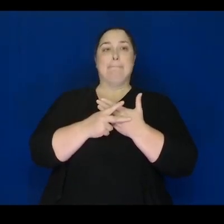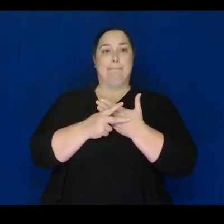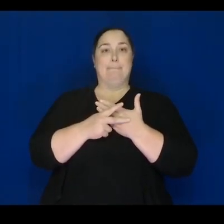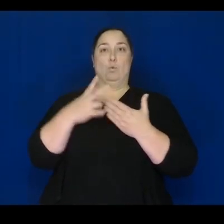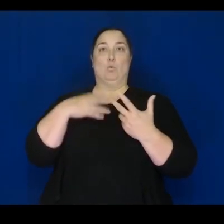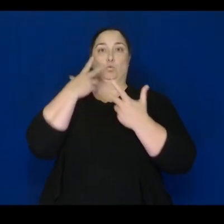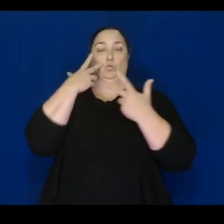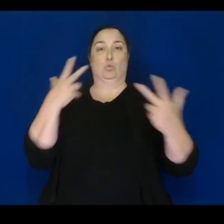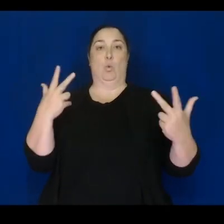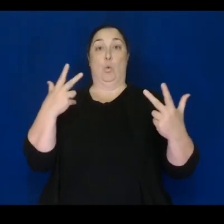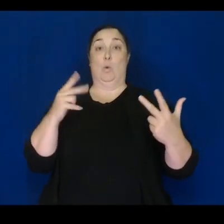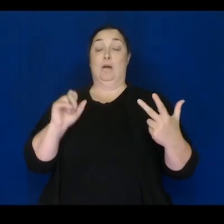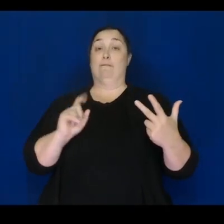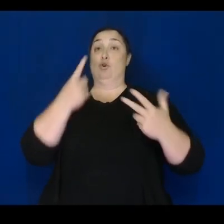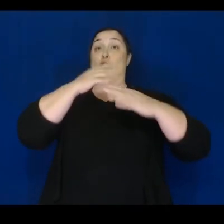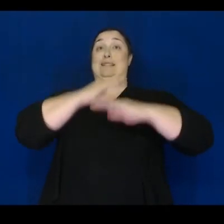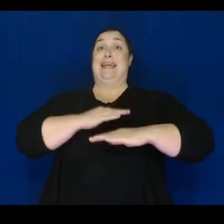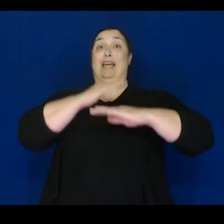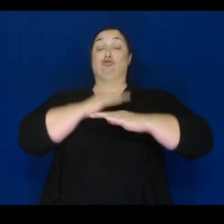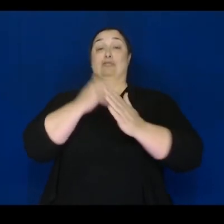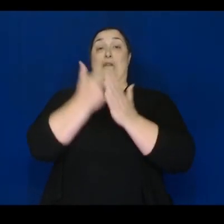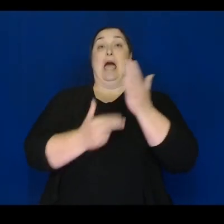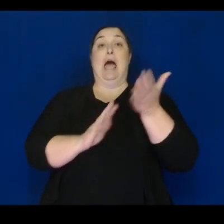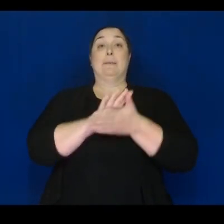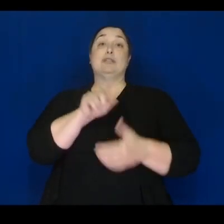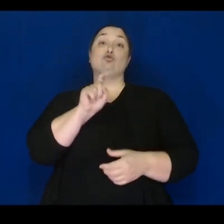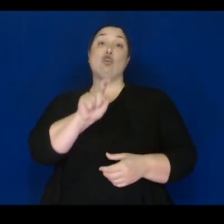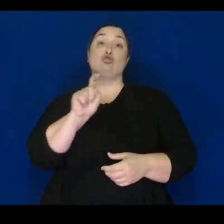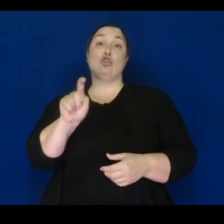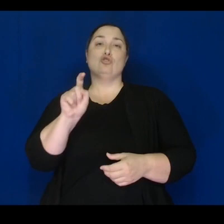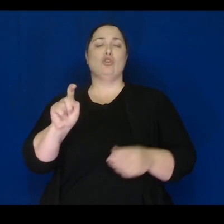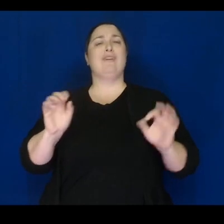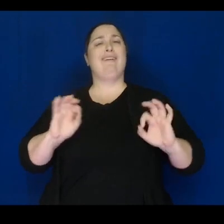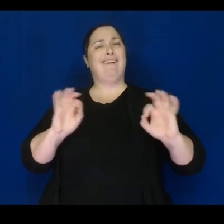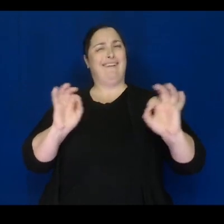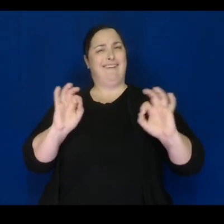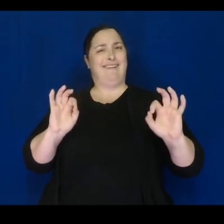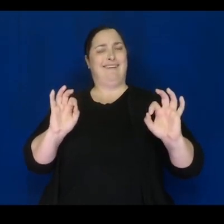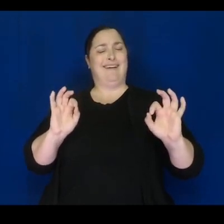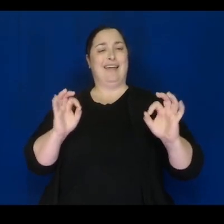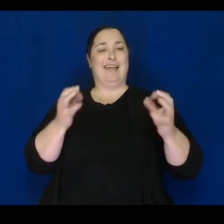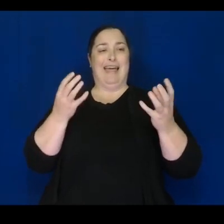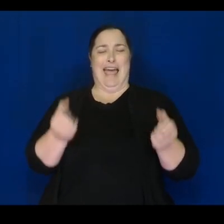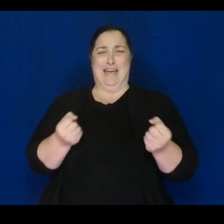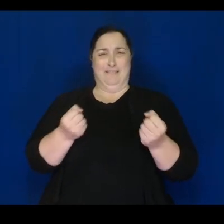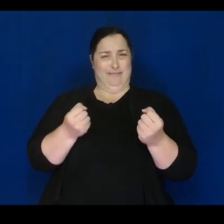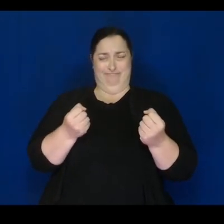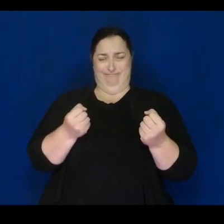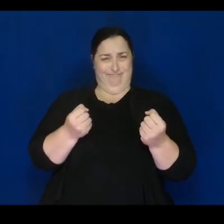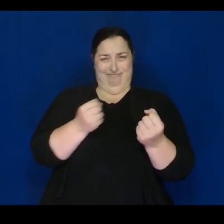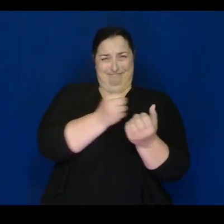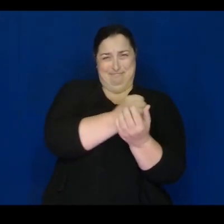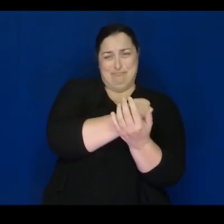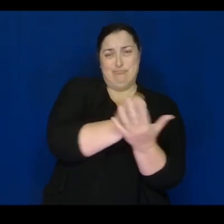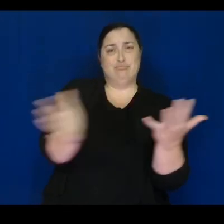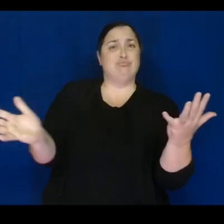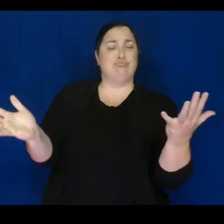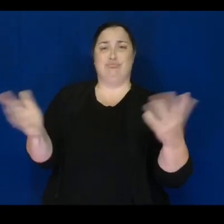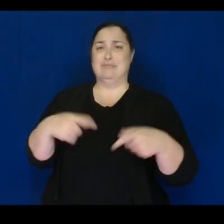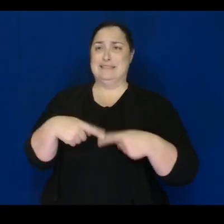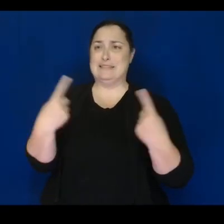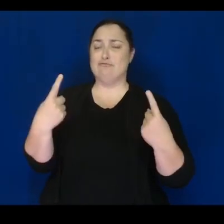art is not just dots, but really demonstrate that there is a plethora of diverse practices,